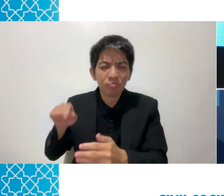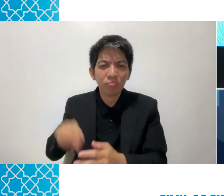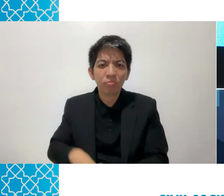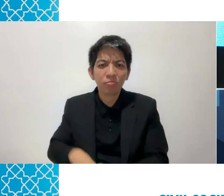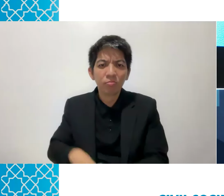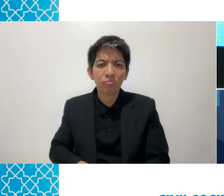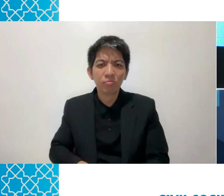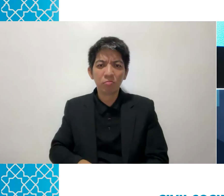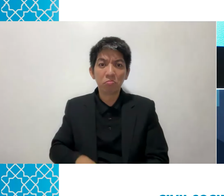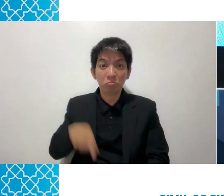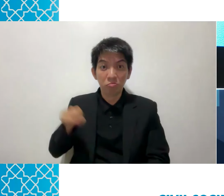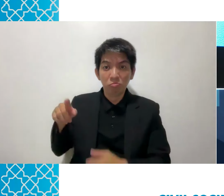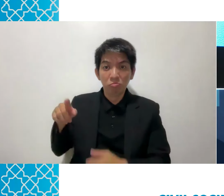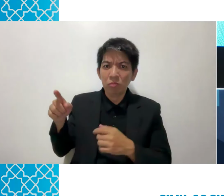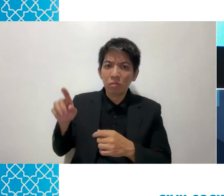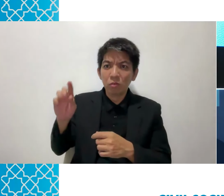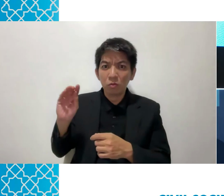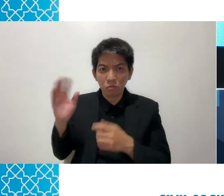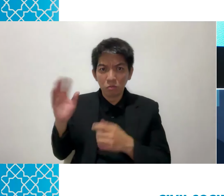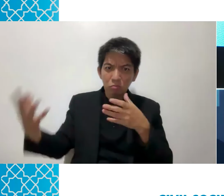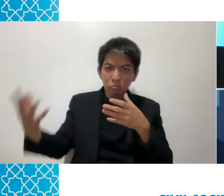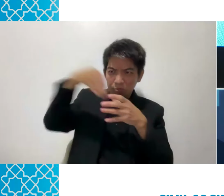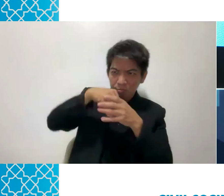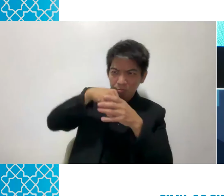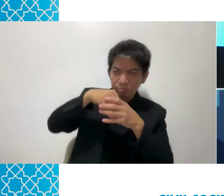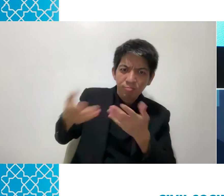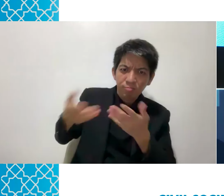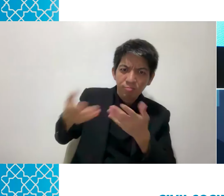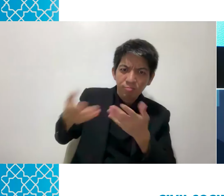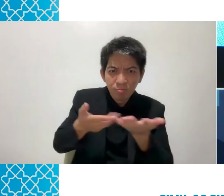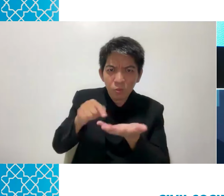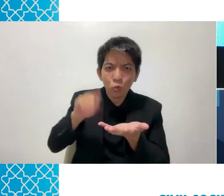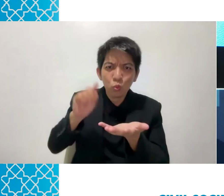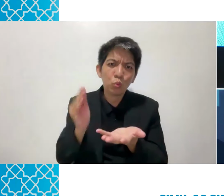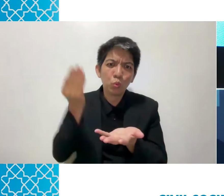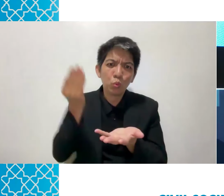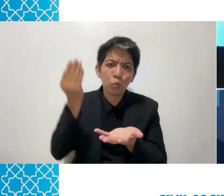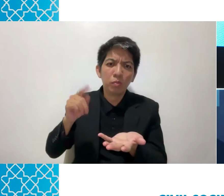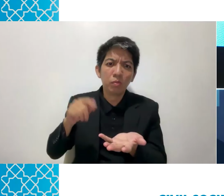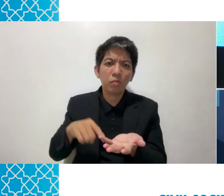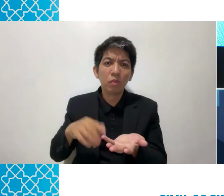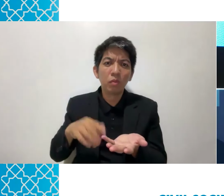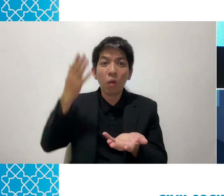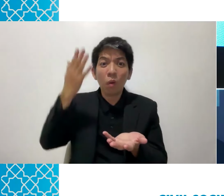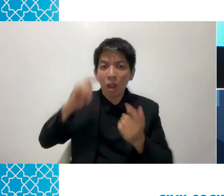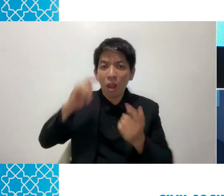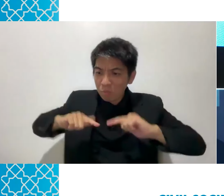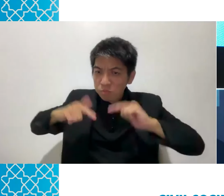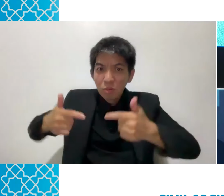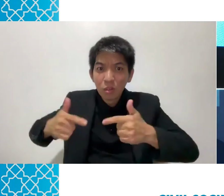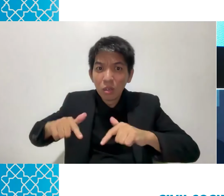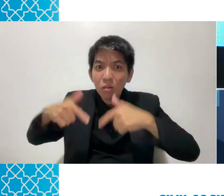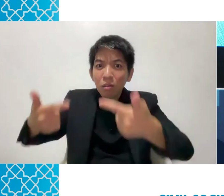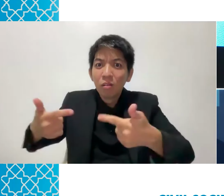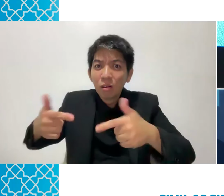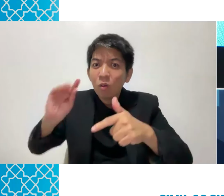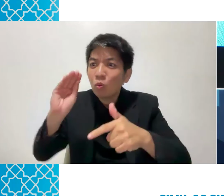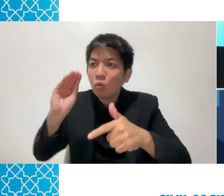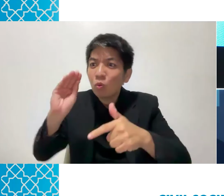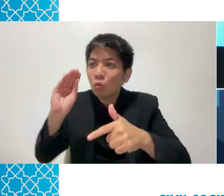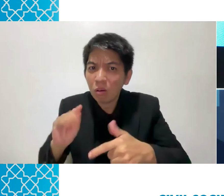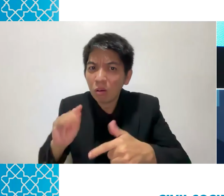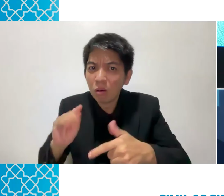this country or this nation or this world is for the youth, and we are the young people, and we know how to make the change, and we need